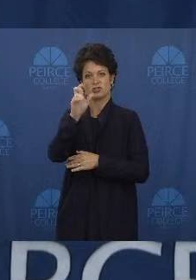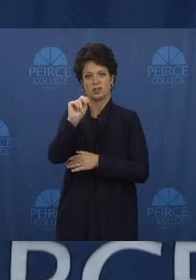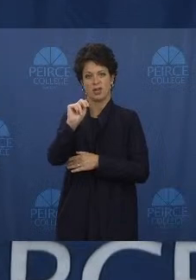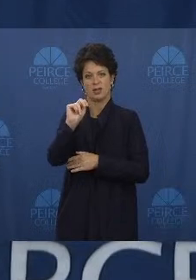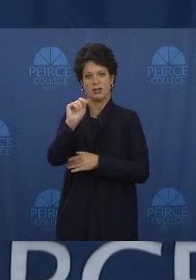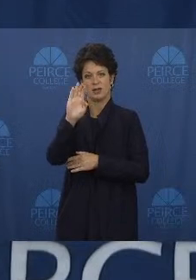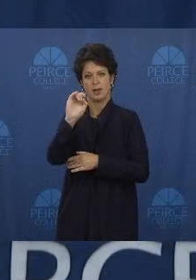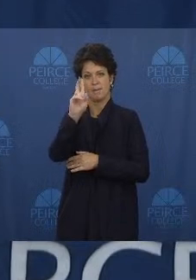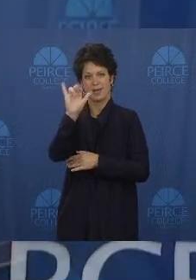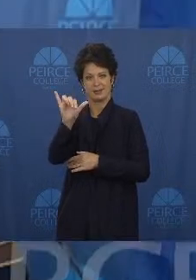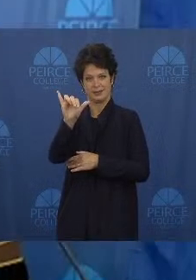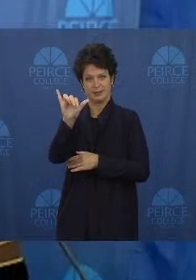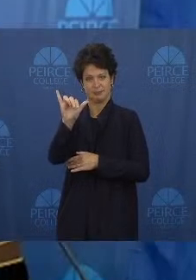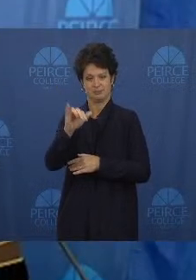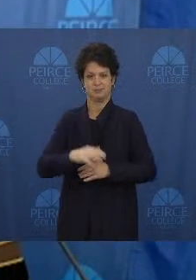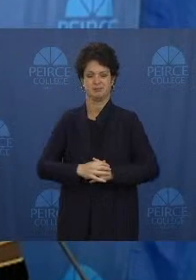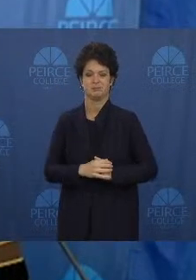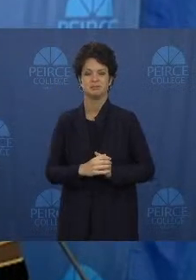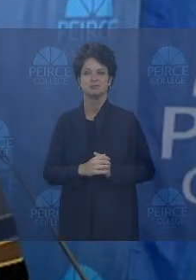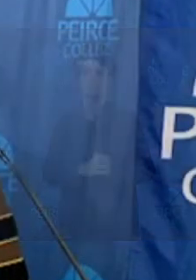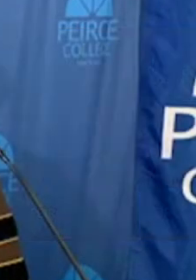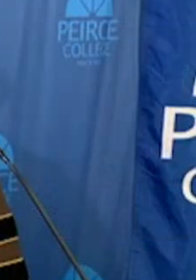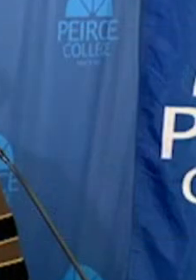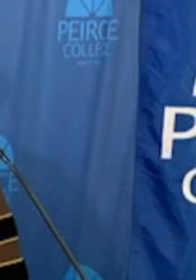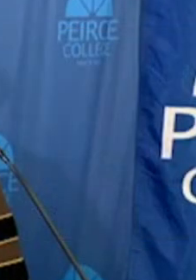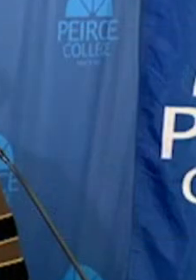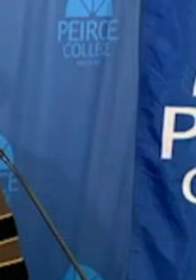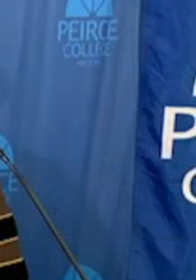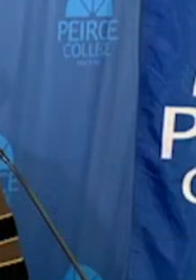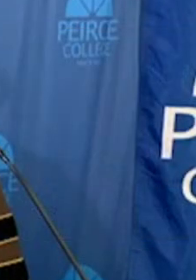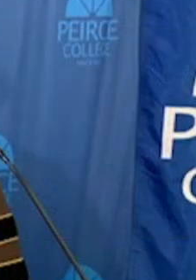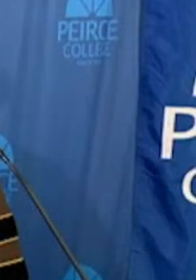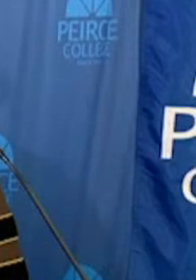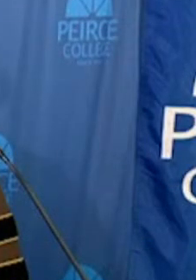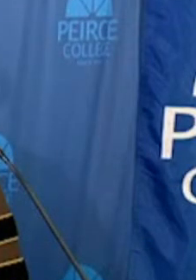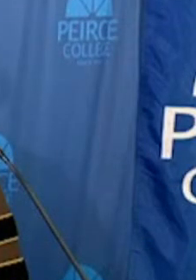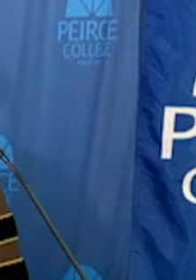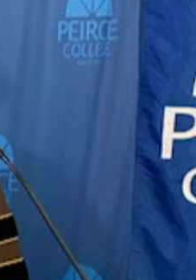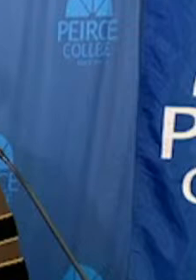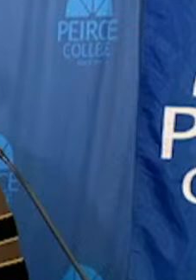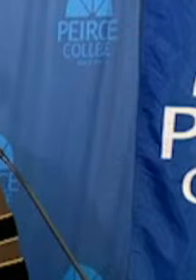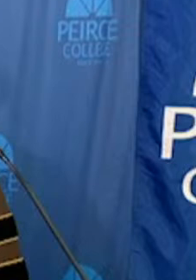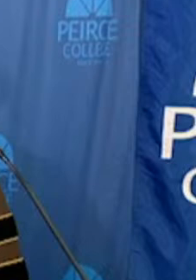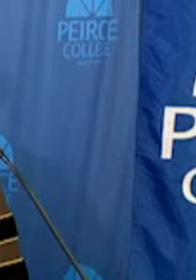Begley.